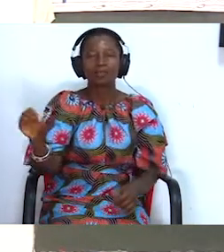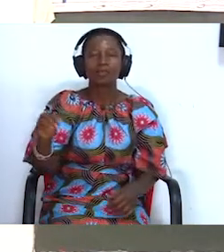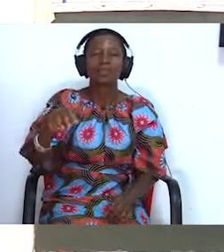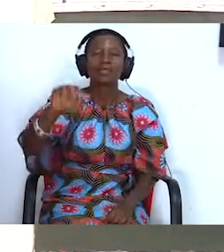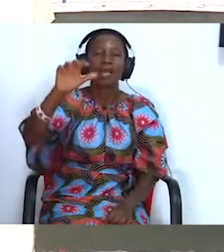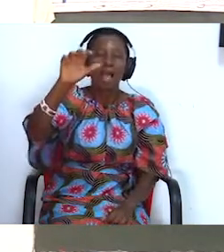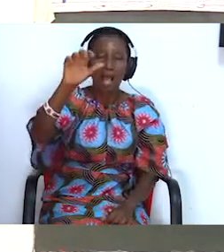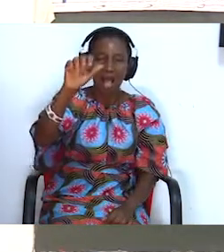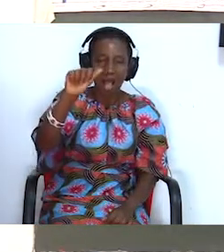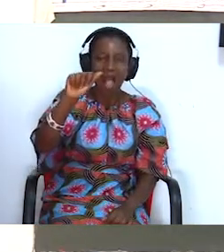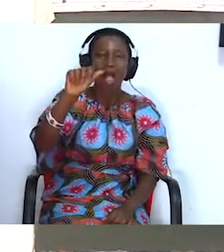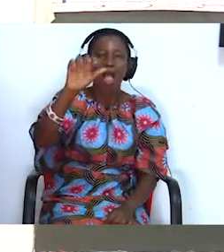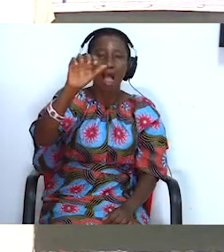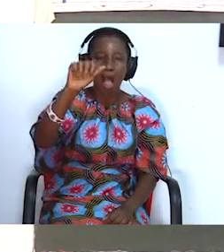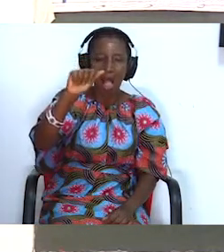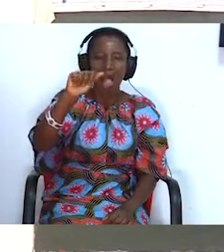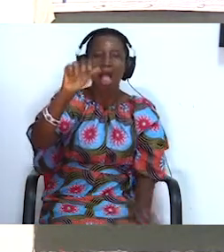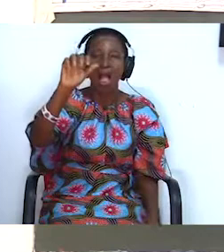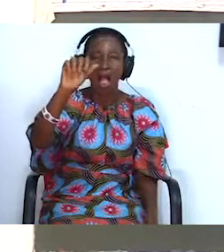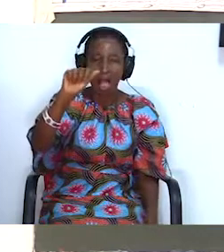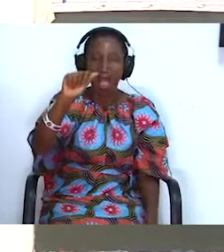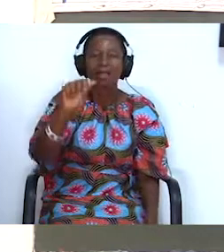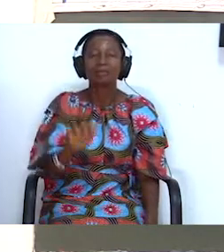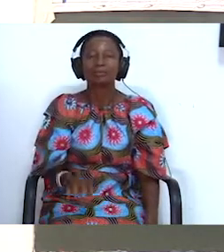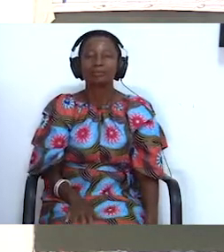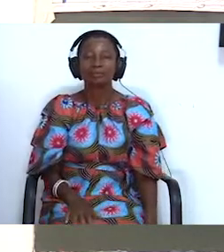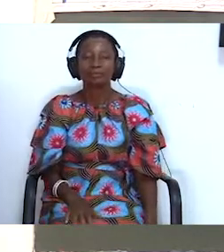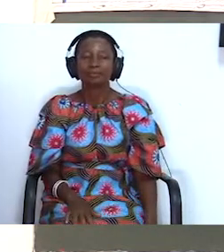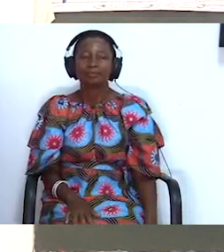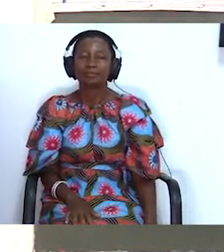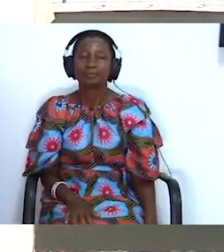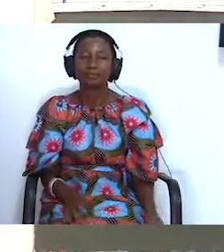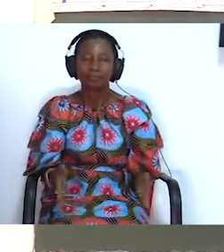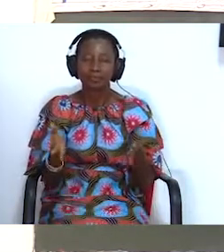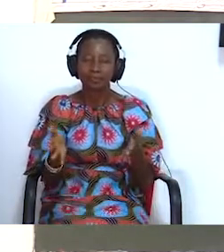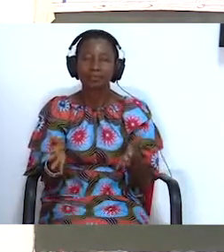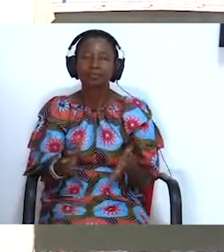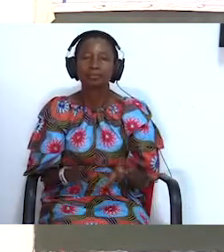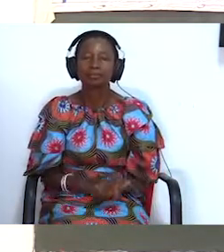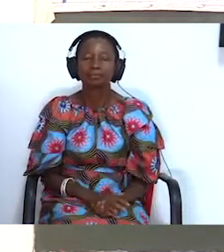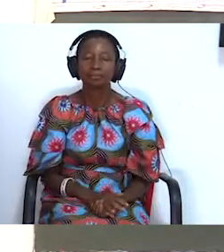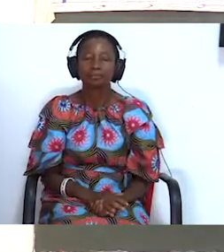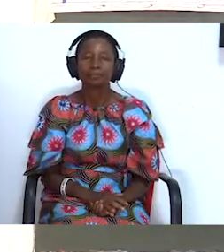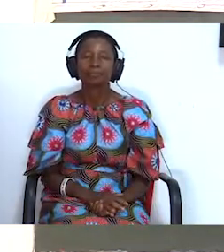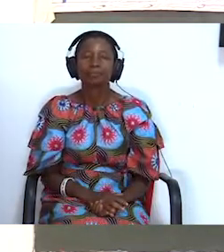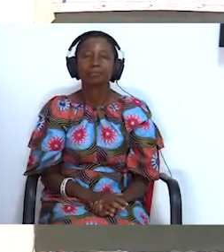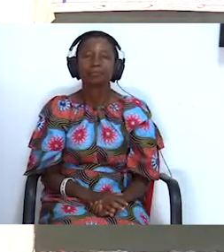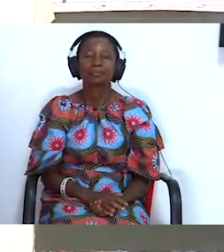together. Apple. Apple also starts with the letter sound ah.